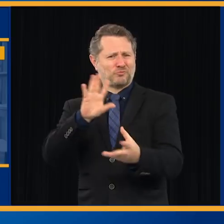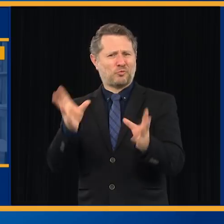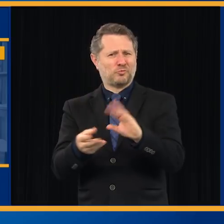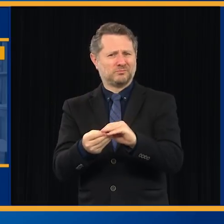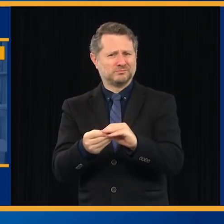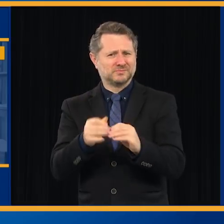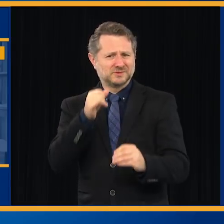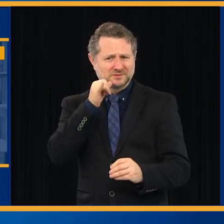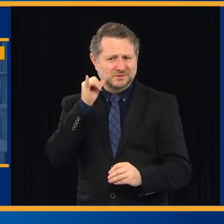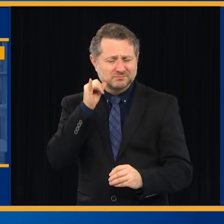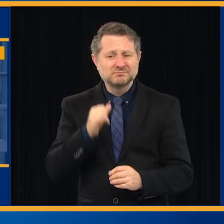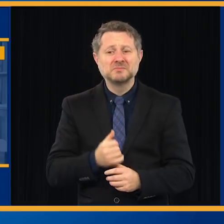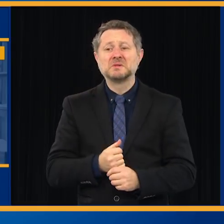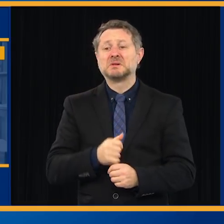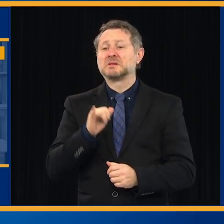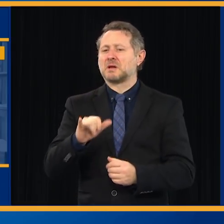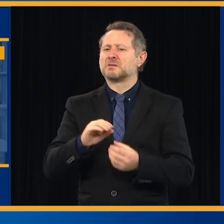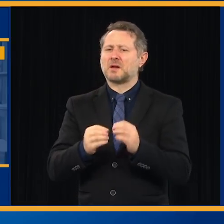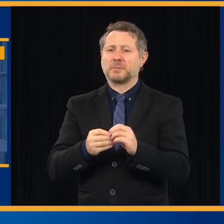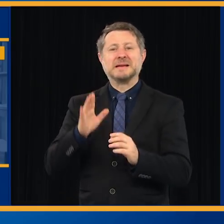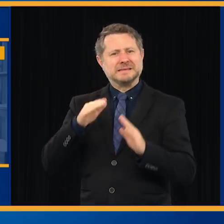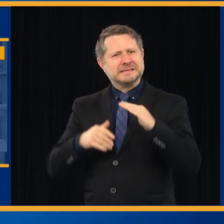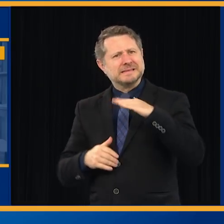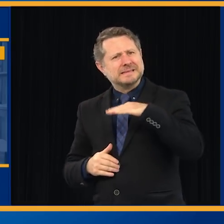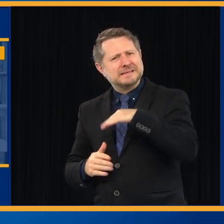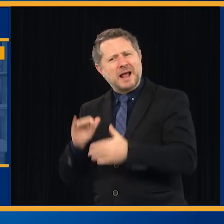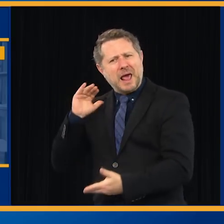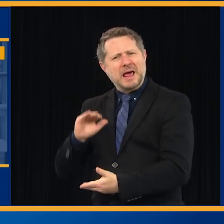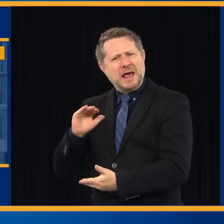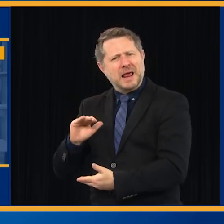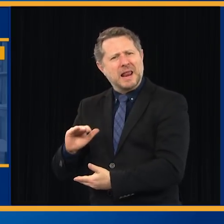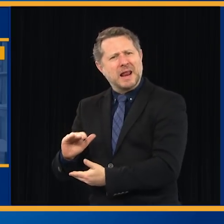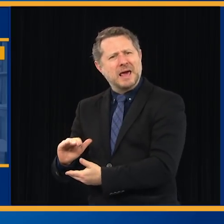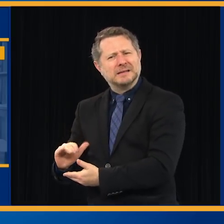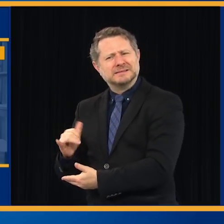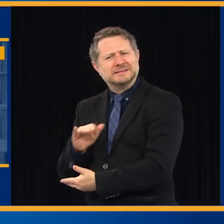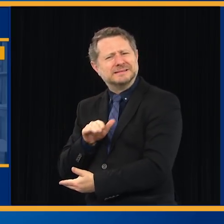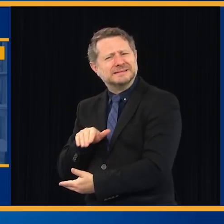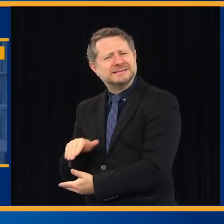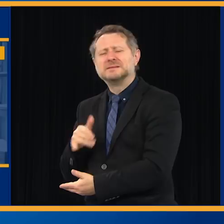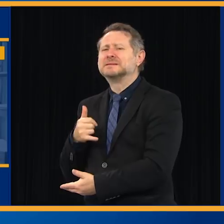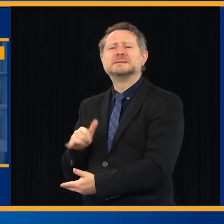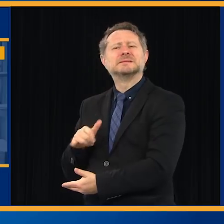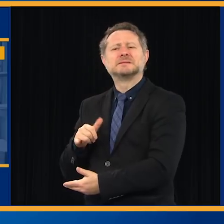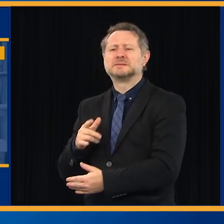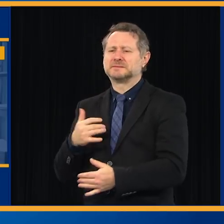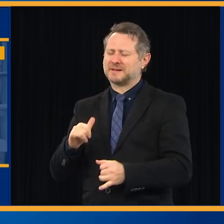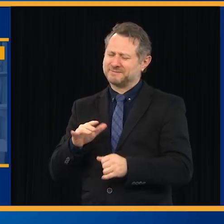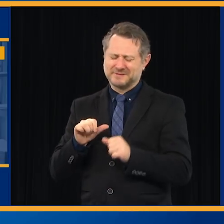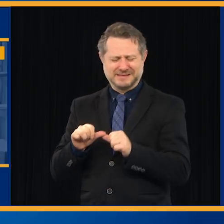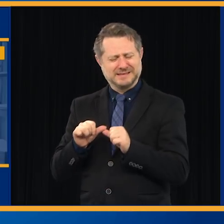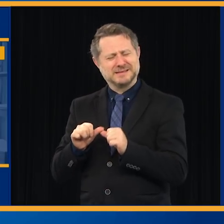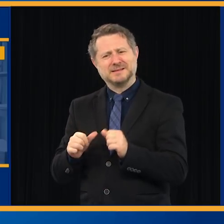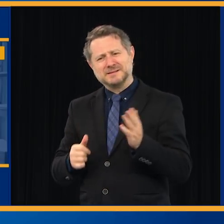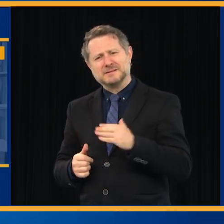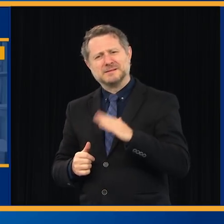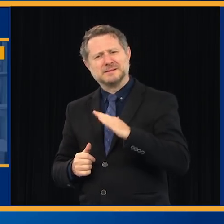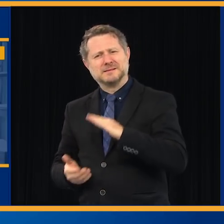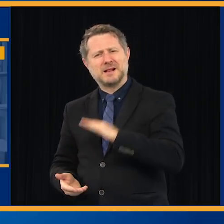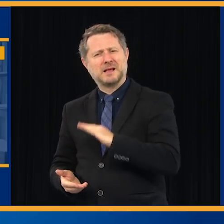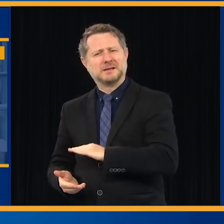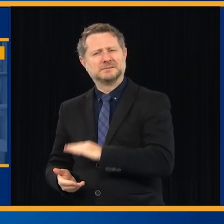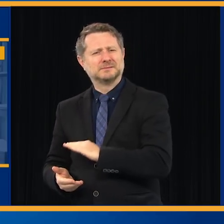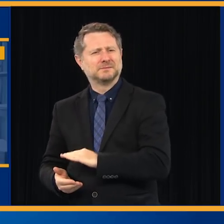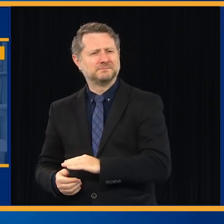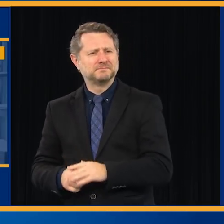not moved dramatically in a relatively long period of time. But the overall direction